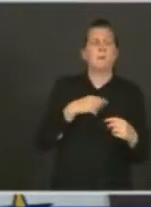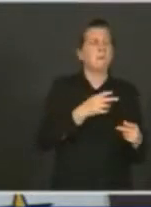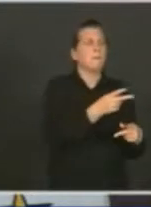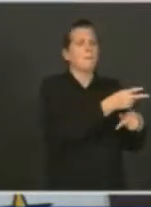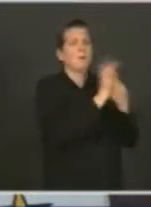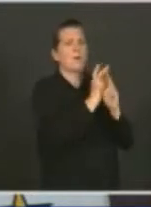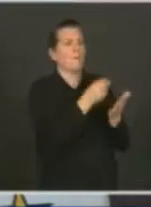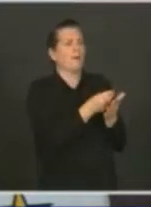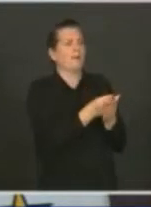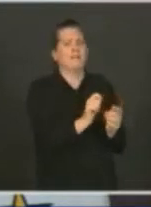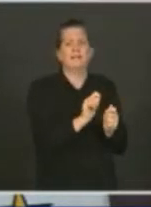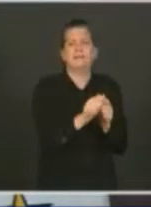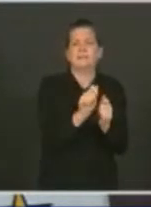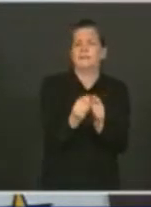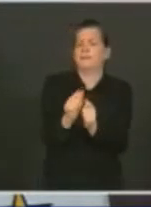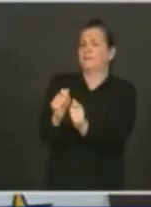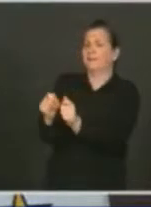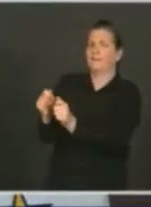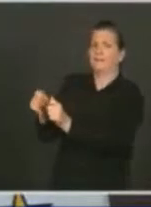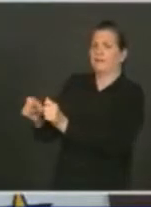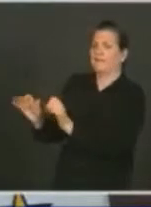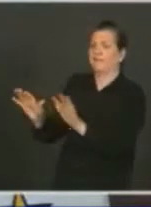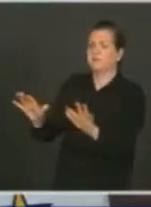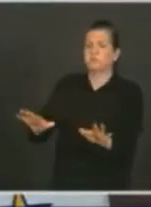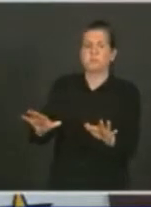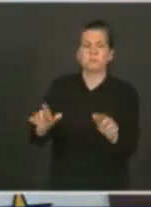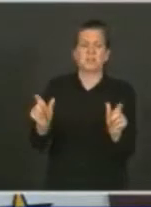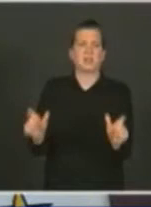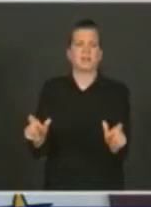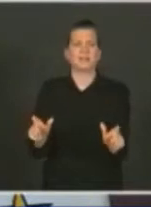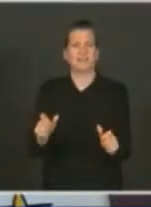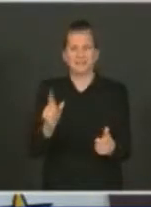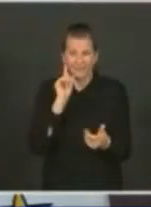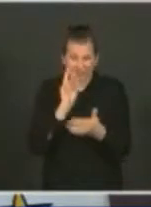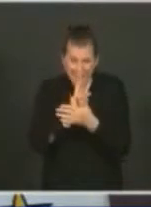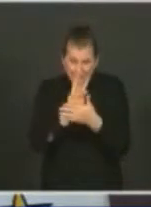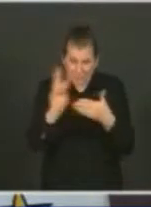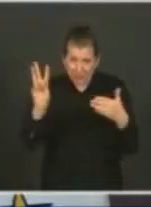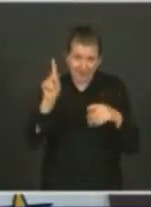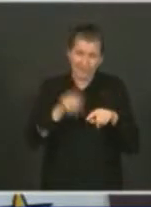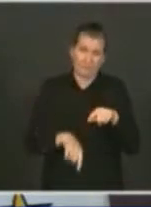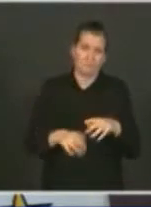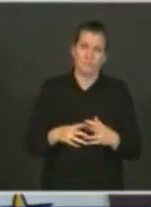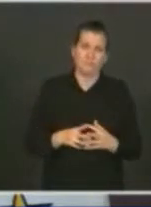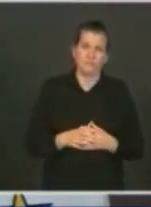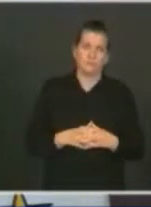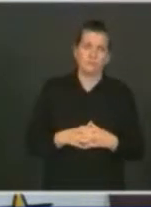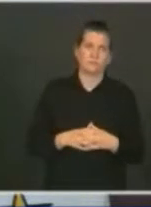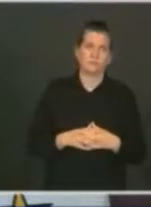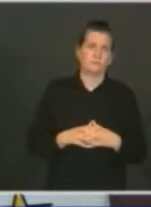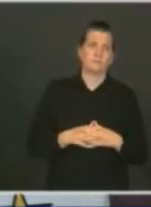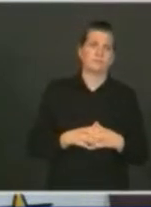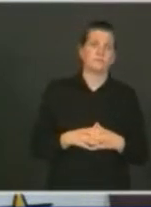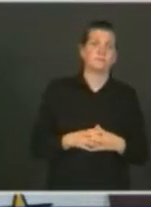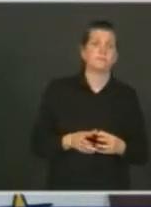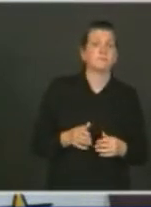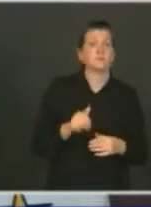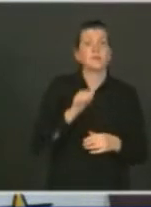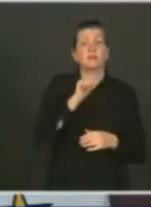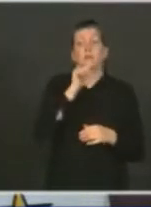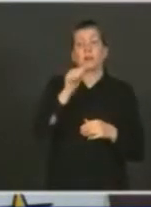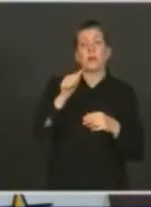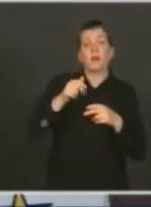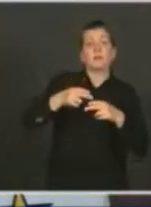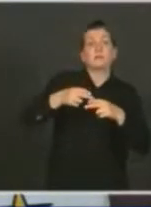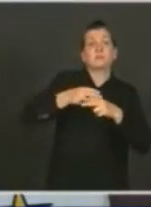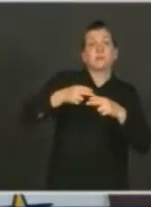keeps the economy afloat. Having said that, the consequences of not doing a temporary lockdown, I think could be a lot